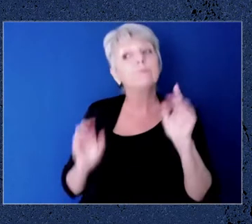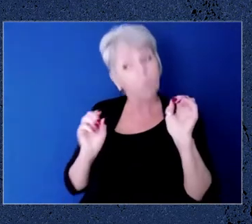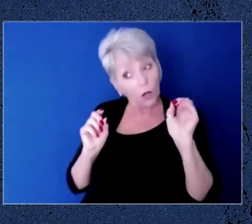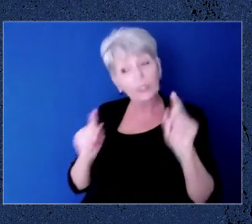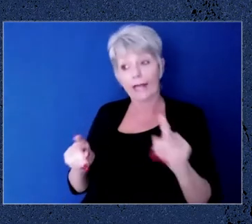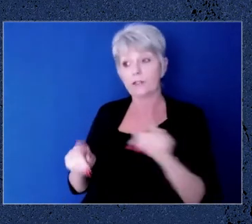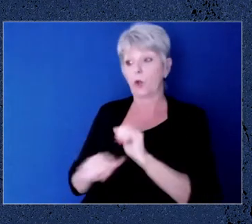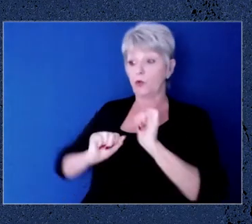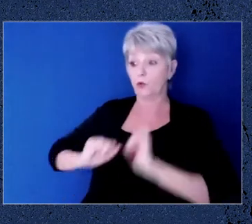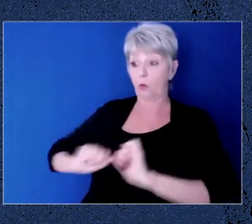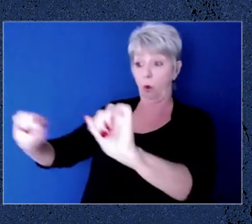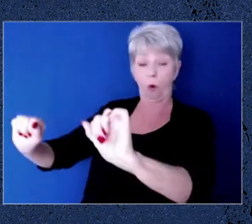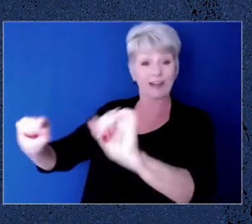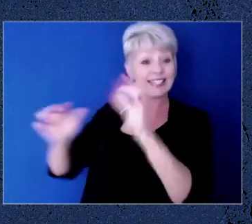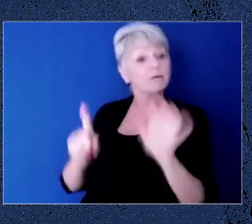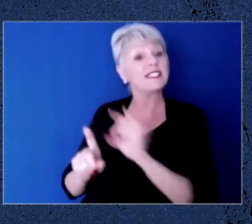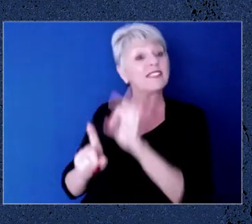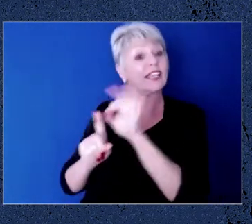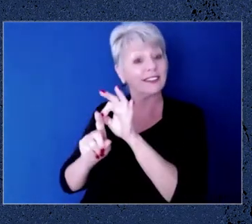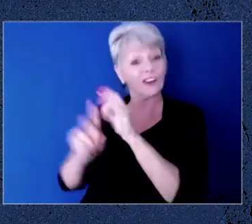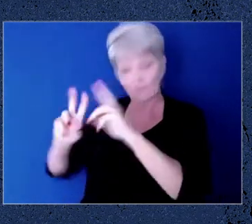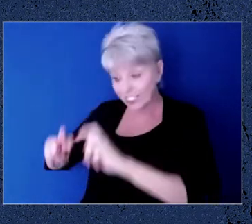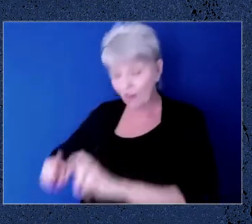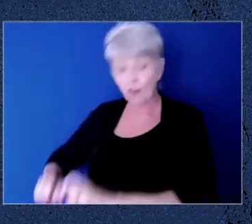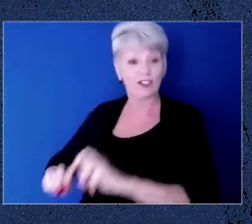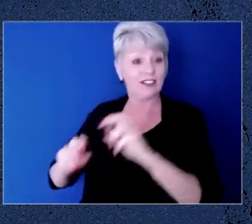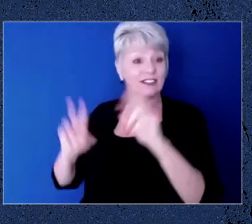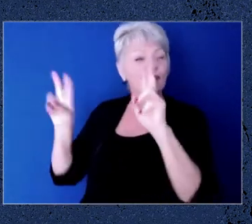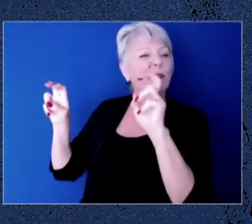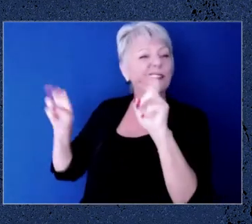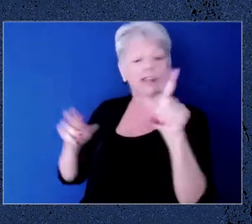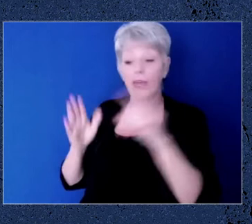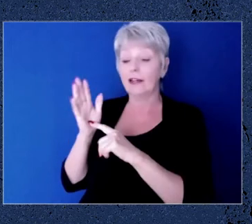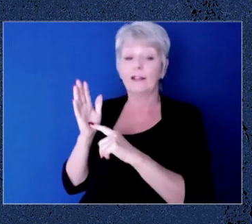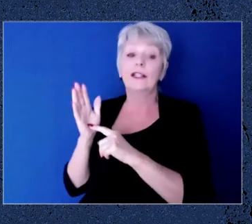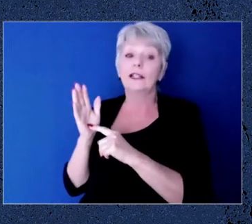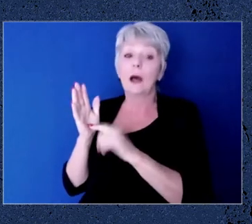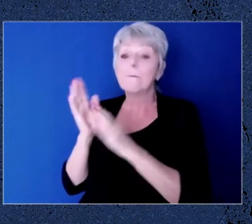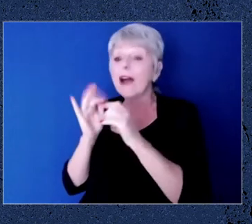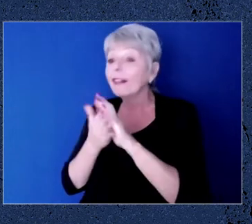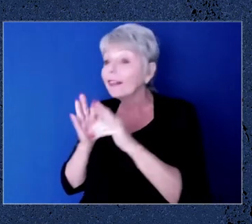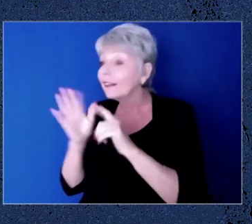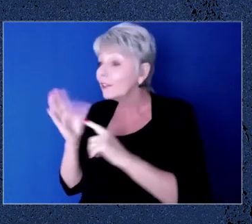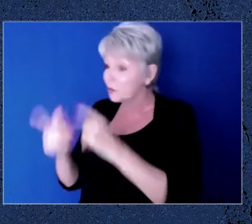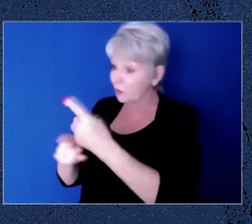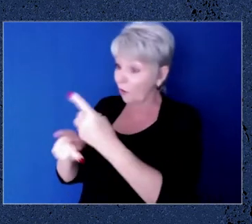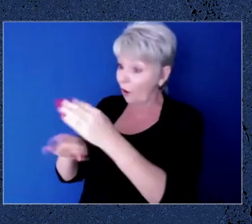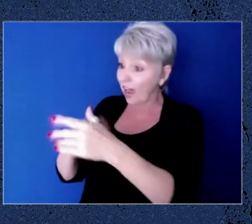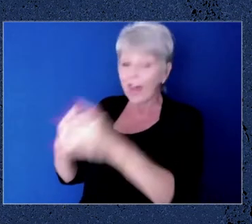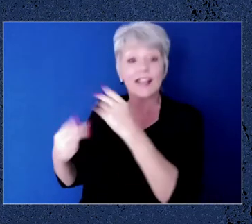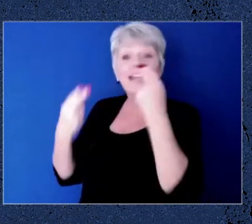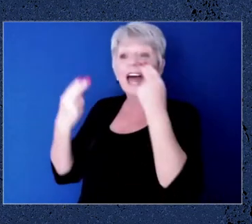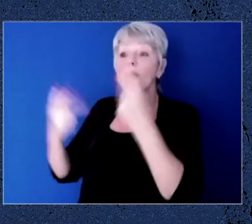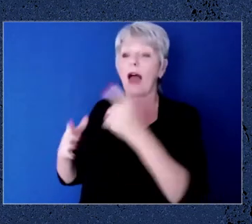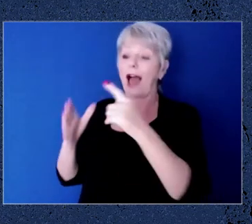research topics. Now, I know, Michael, you talk about natural archives. Mm-hmm. What are they? How do